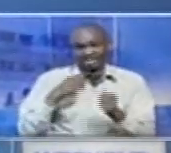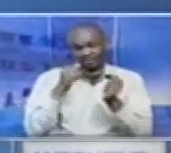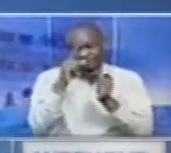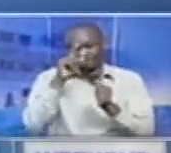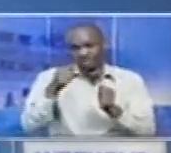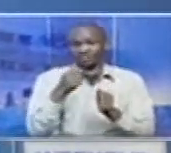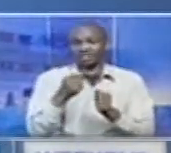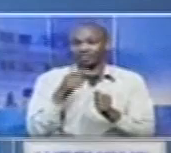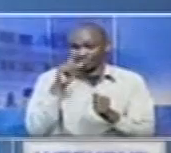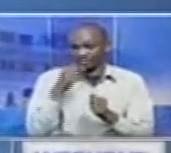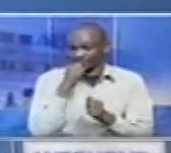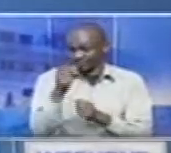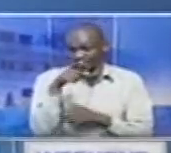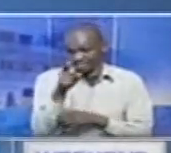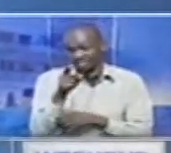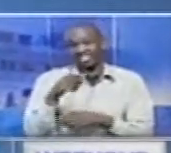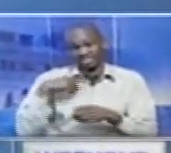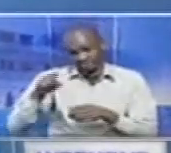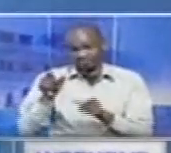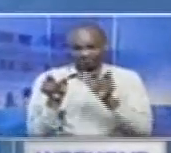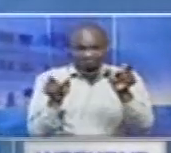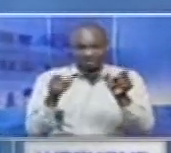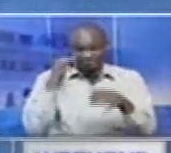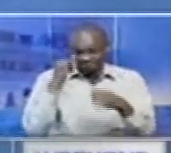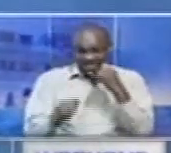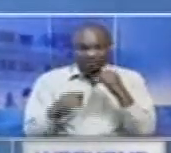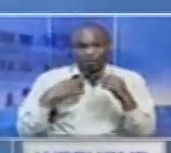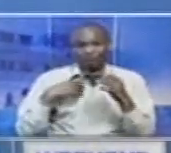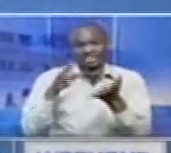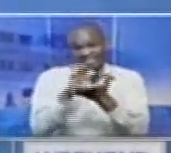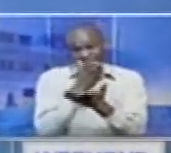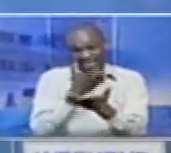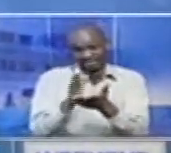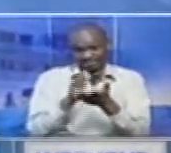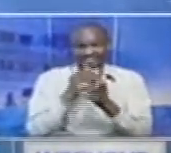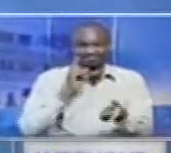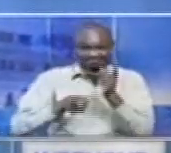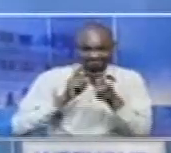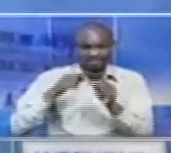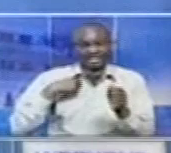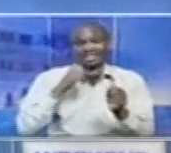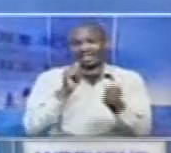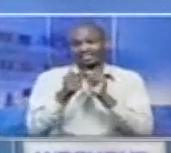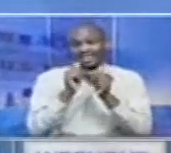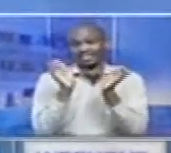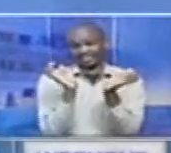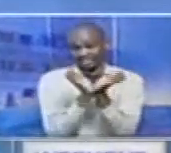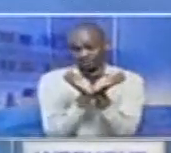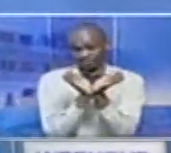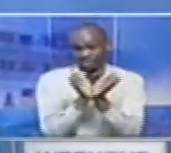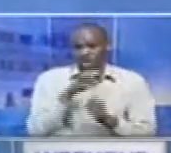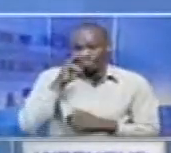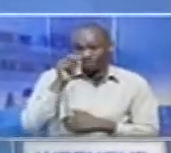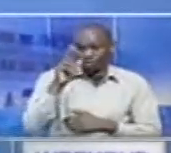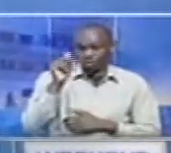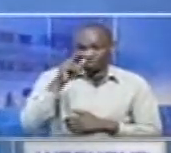1,500 meters races respectively during the final day of the department's athletics championships at the Kasarani Stadium. Maureen Chelagat